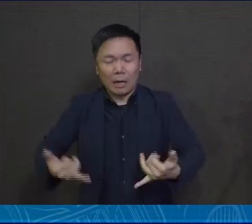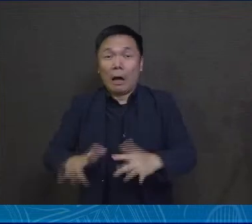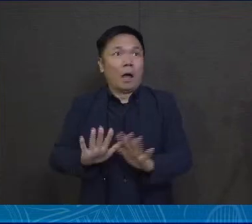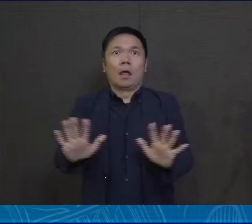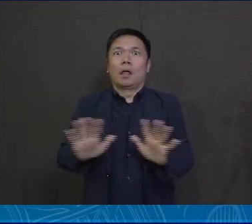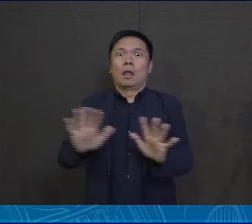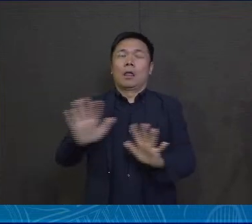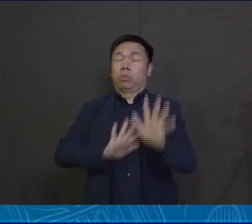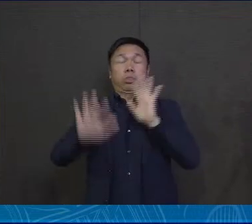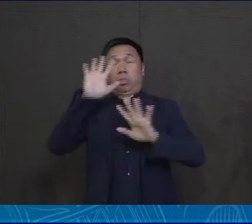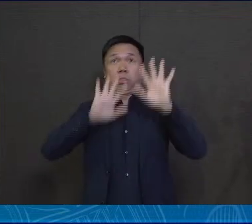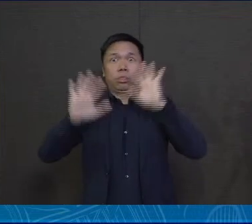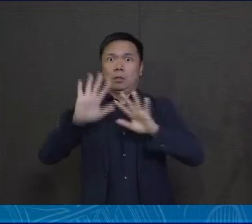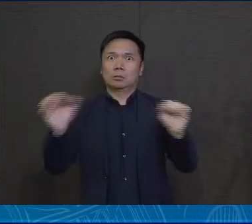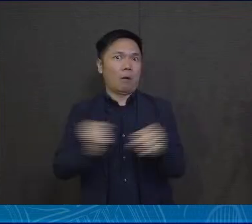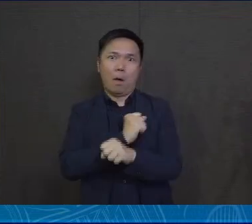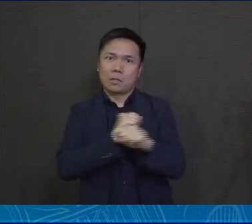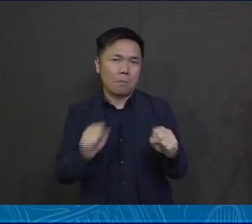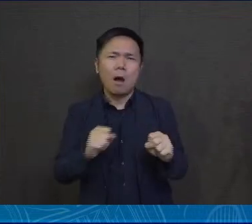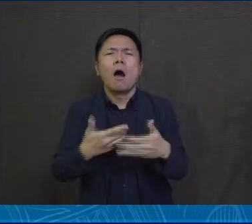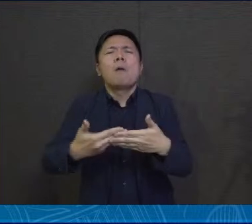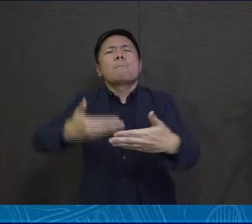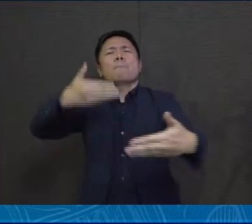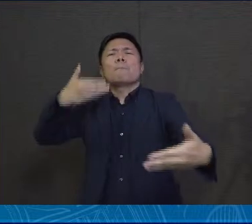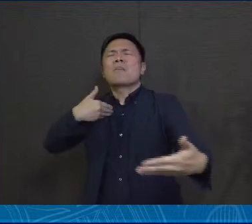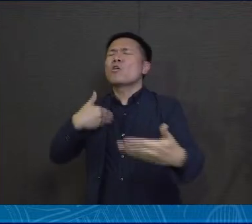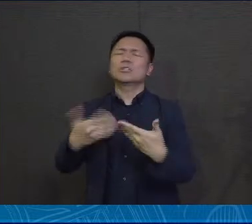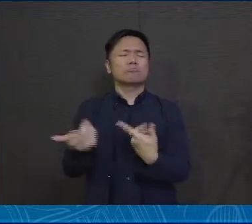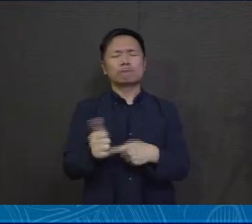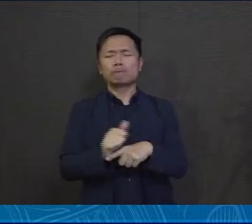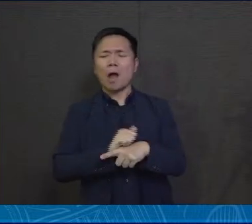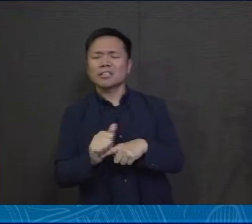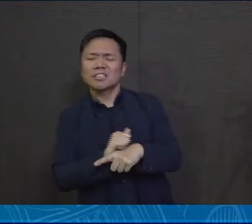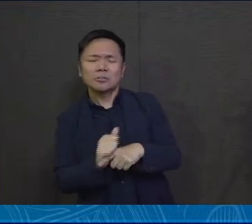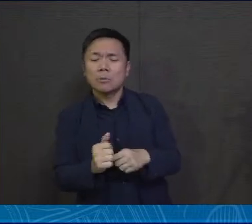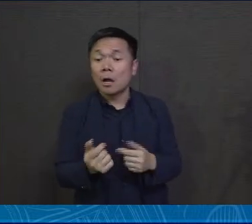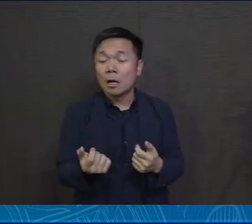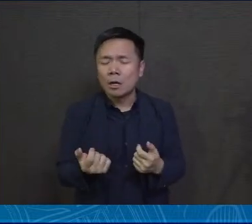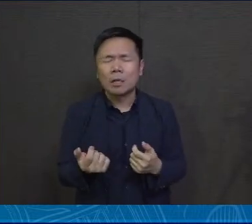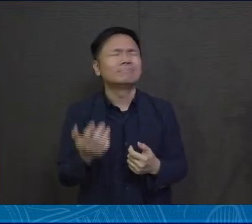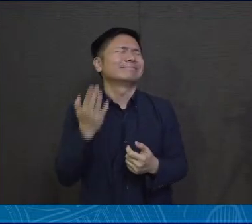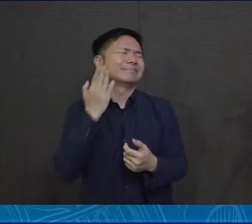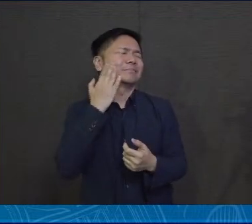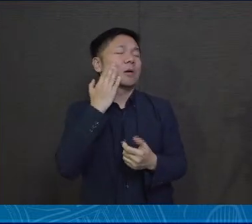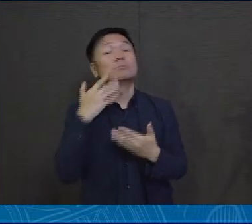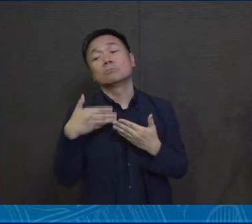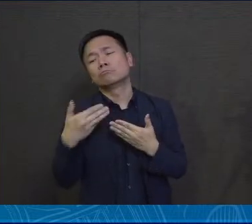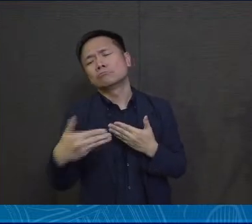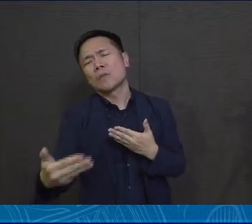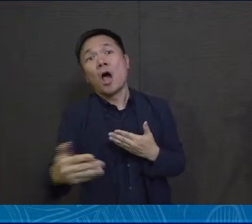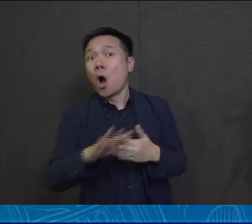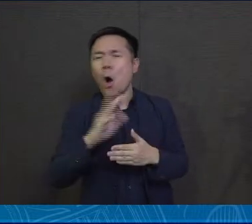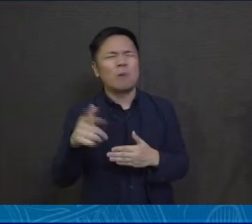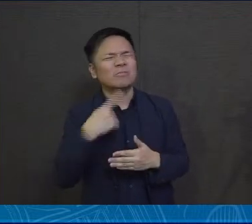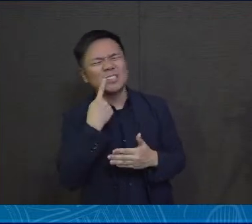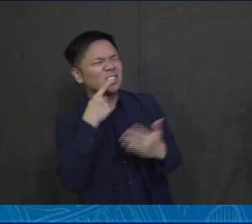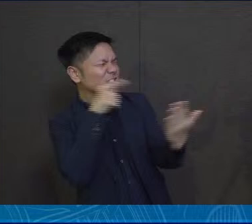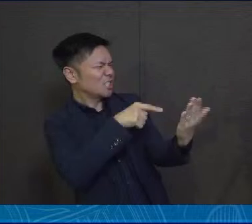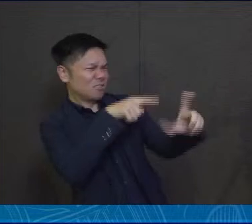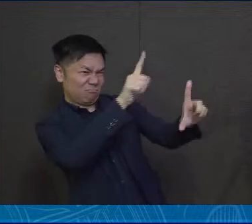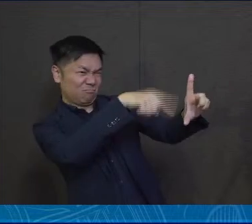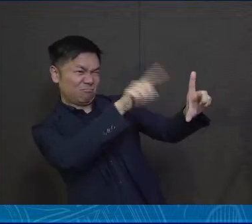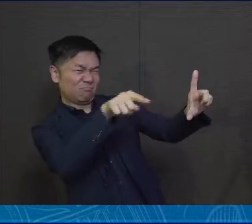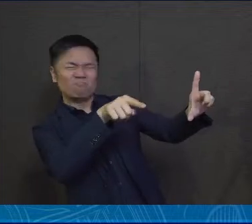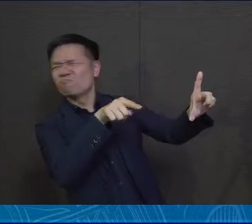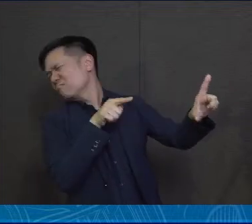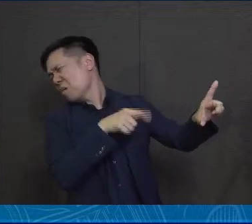now. Or where they may trust the model too much and simply follow it without understanding how this may not apply